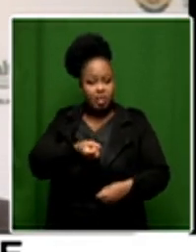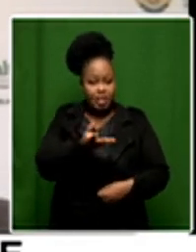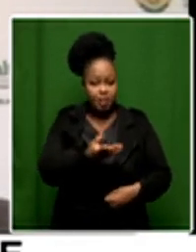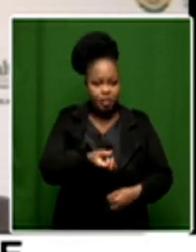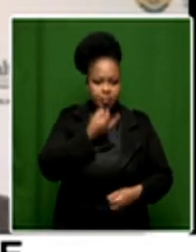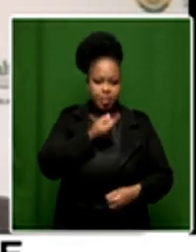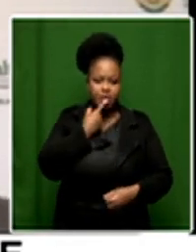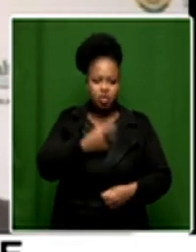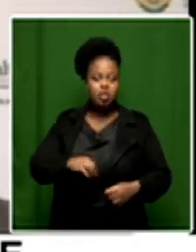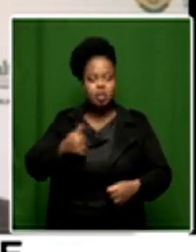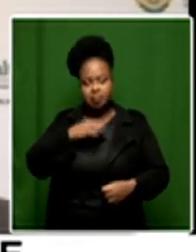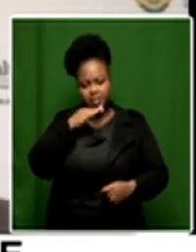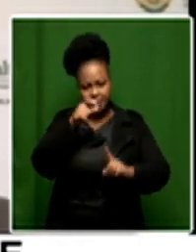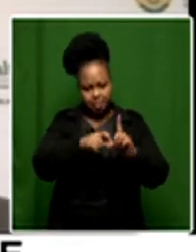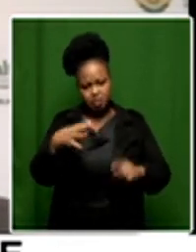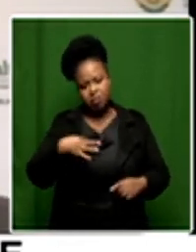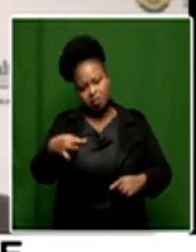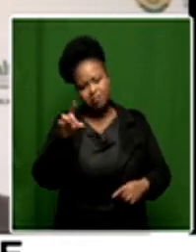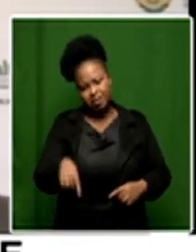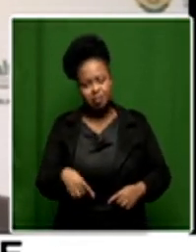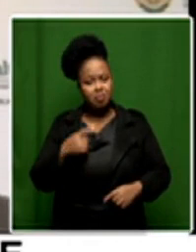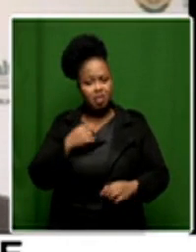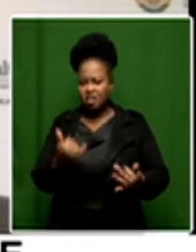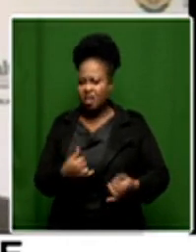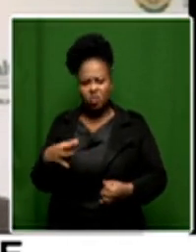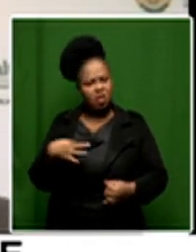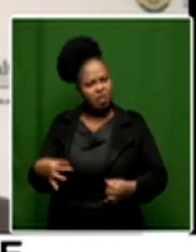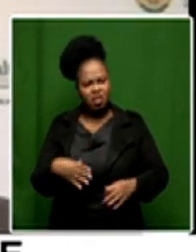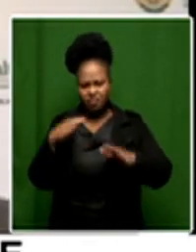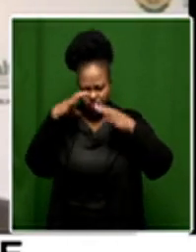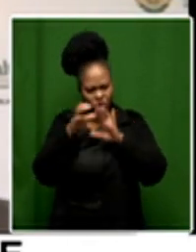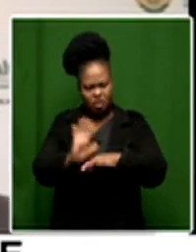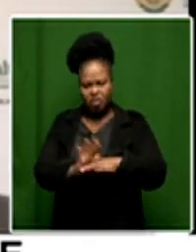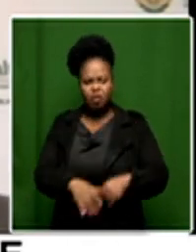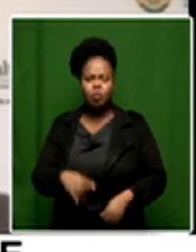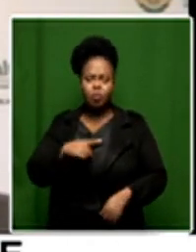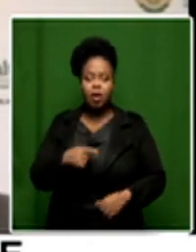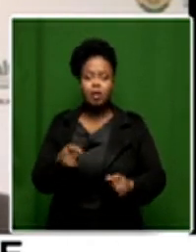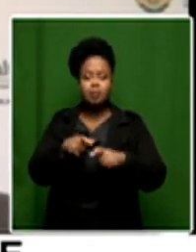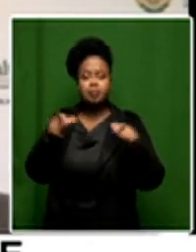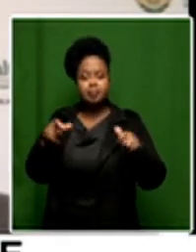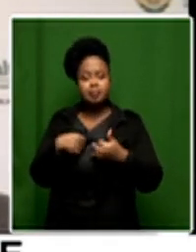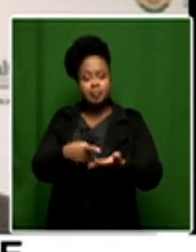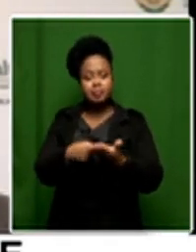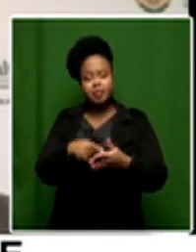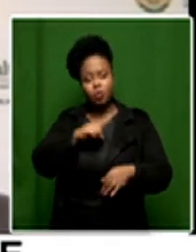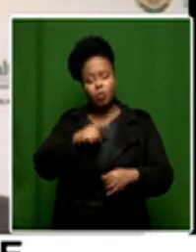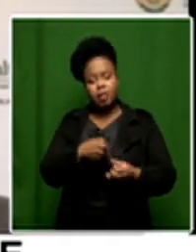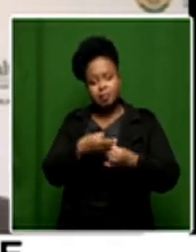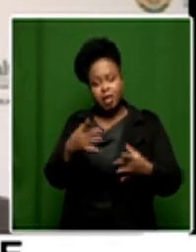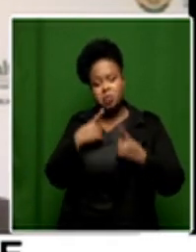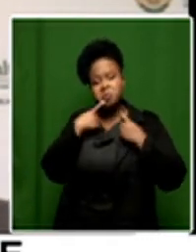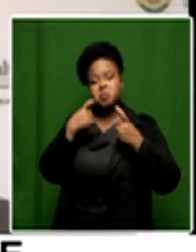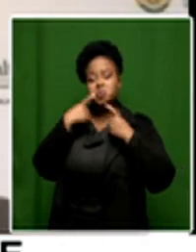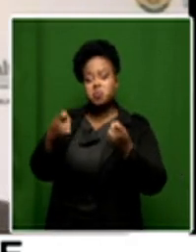medication, they'll have to apply. At the moment, we're not dealing with those applications. We're dealing with a huge public debate where people are sending petitions,